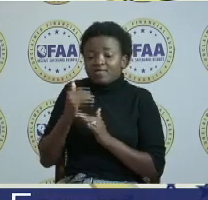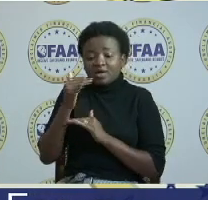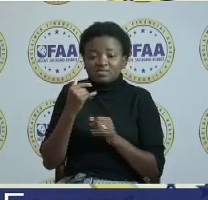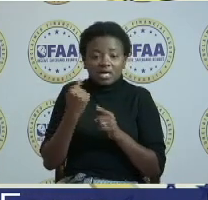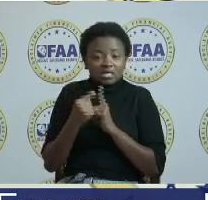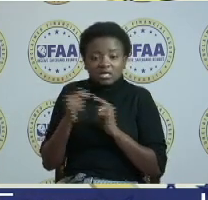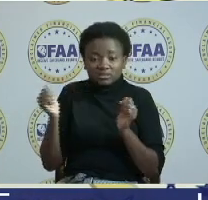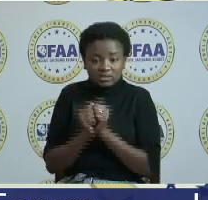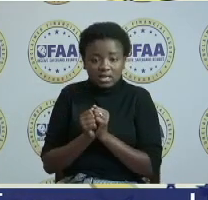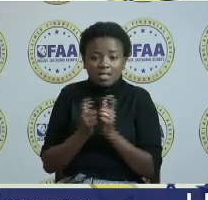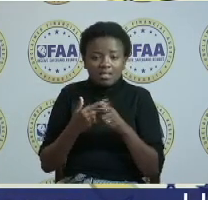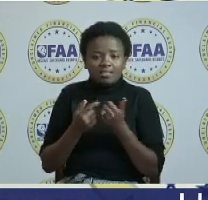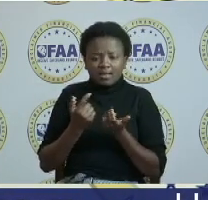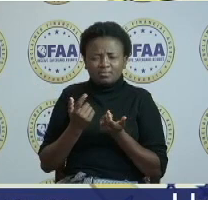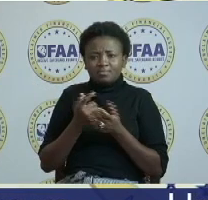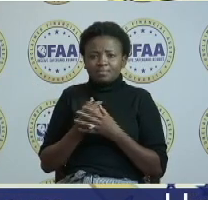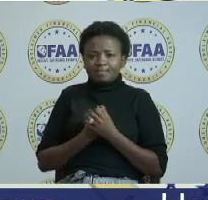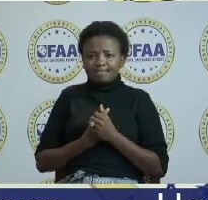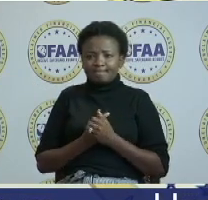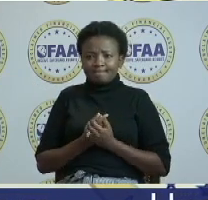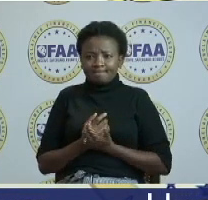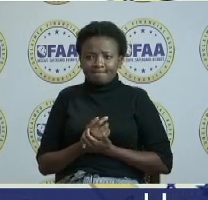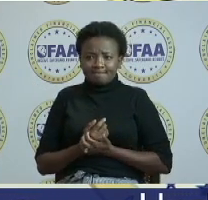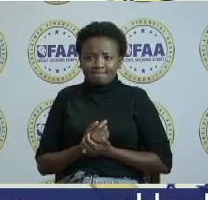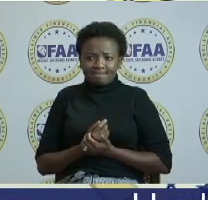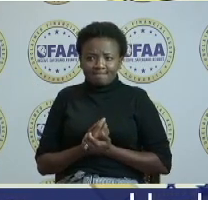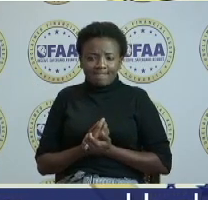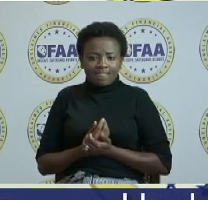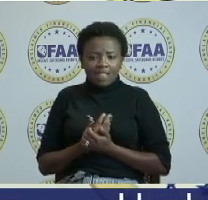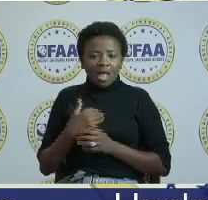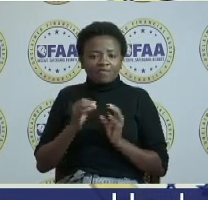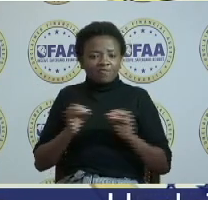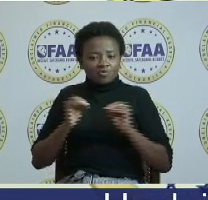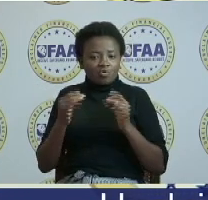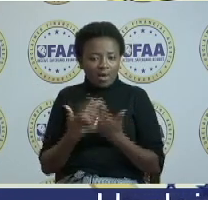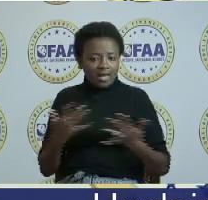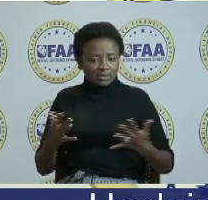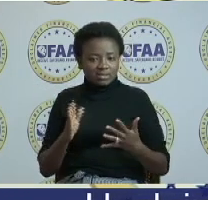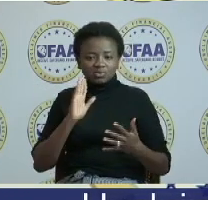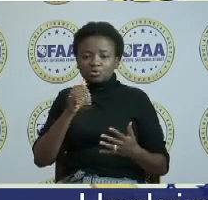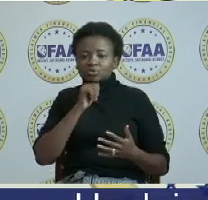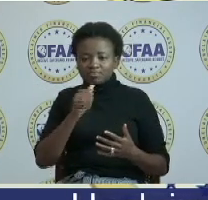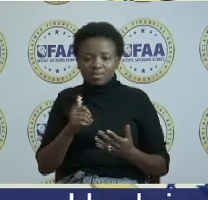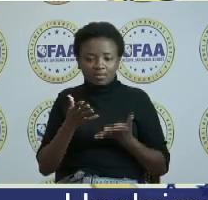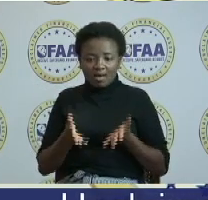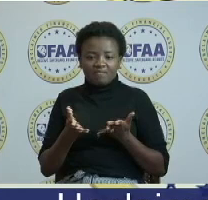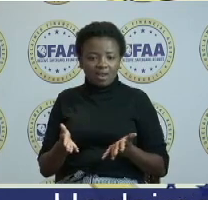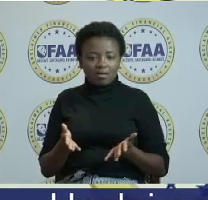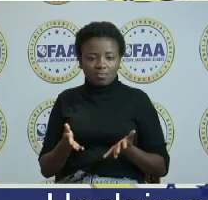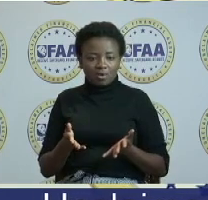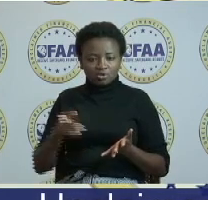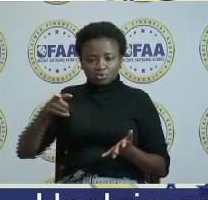you can confirm that there will be no assets that will not be available to